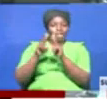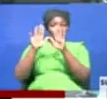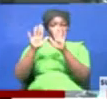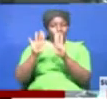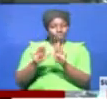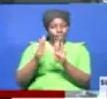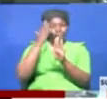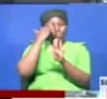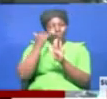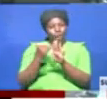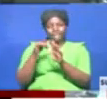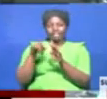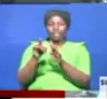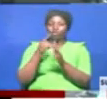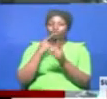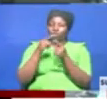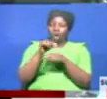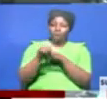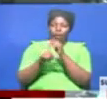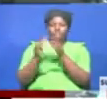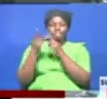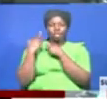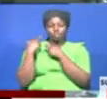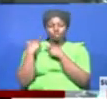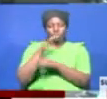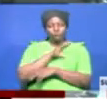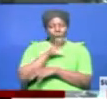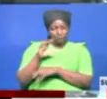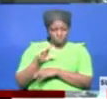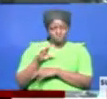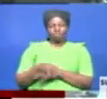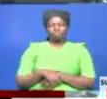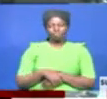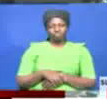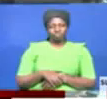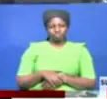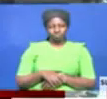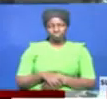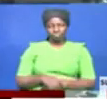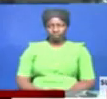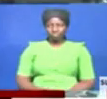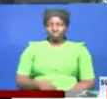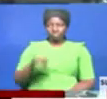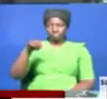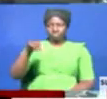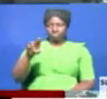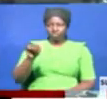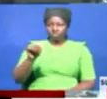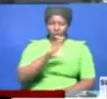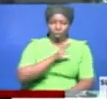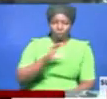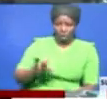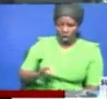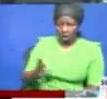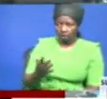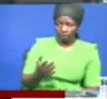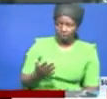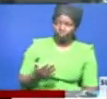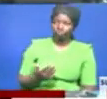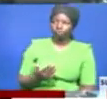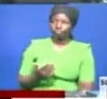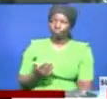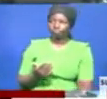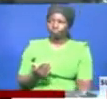it provided for the role of the commission as, or qua, commission lawyers would say qua, QUA, as commission, commission as commission,